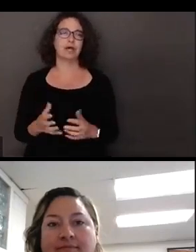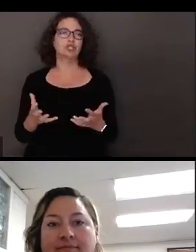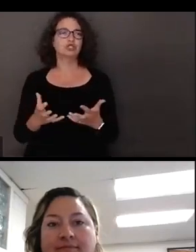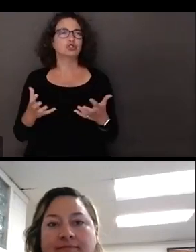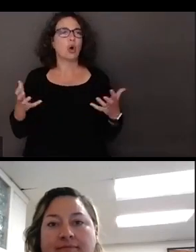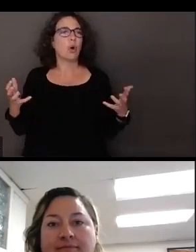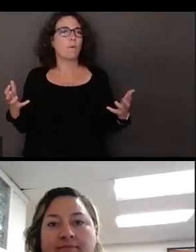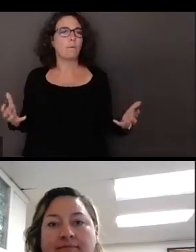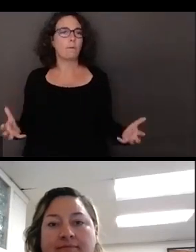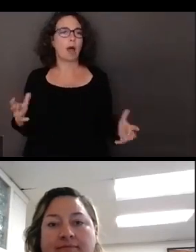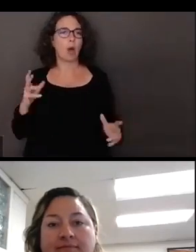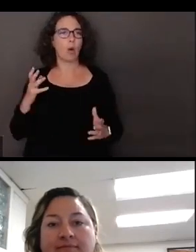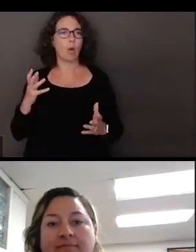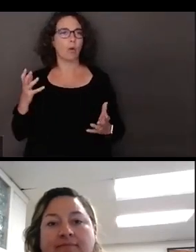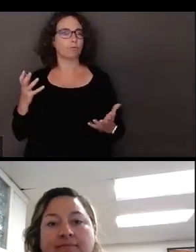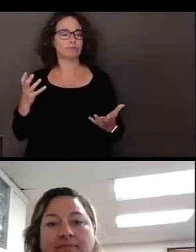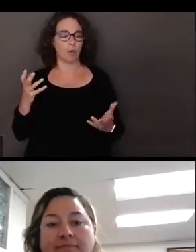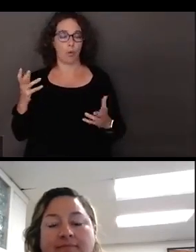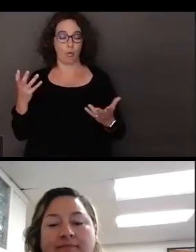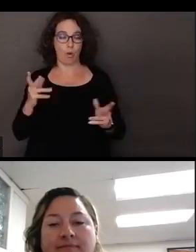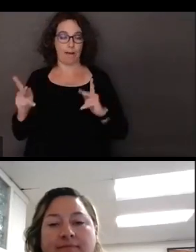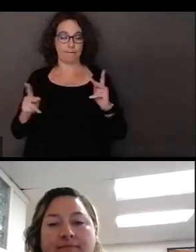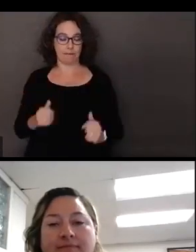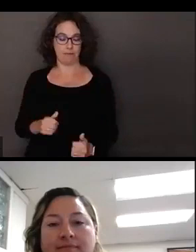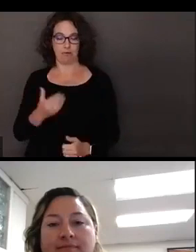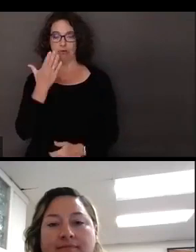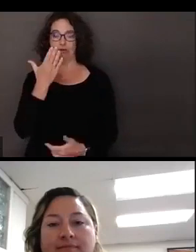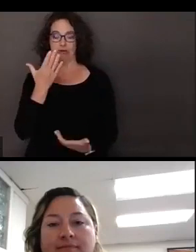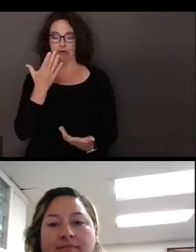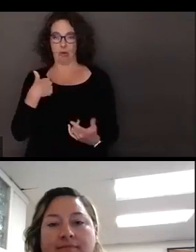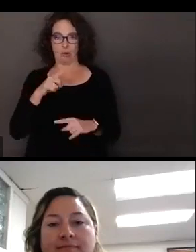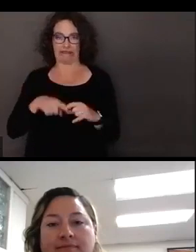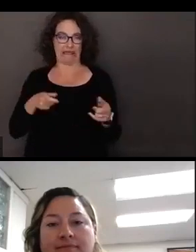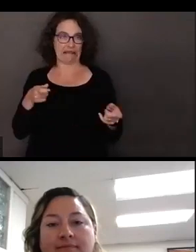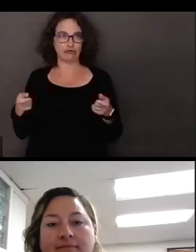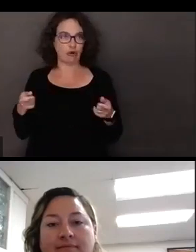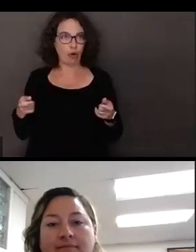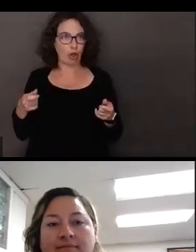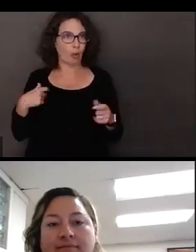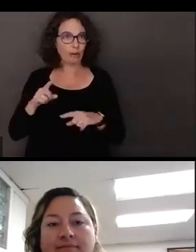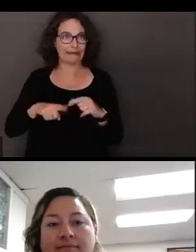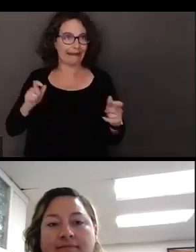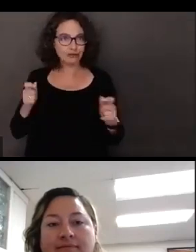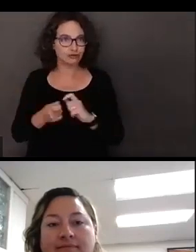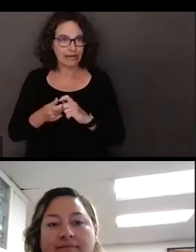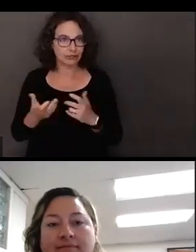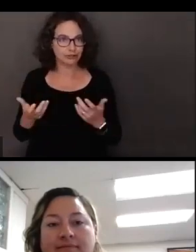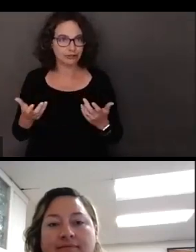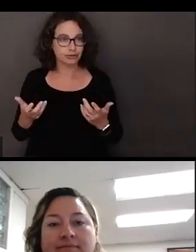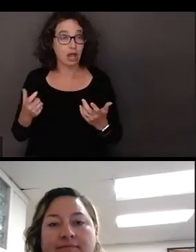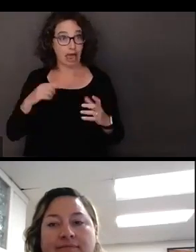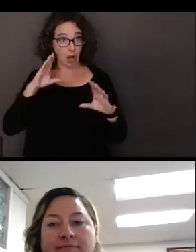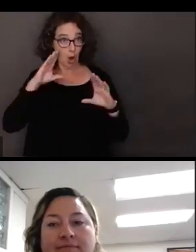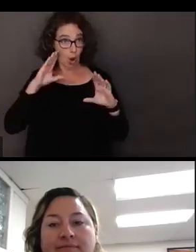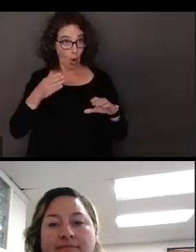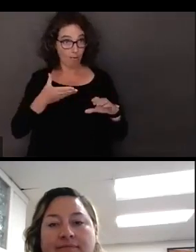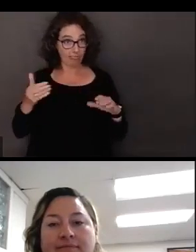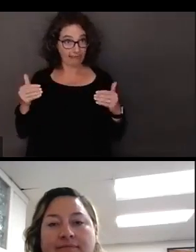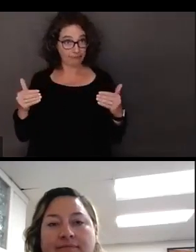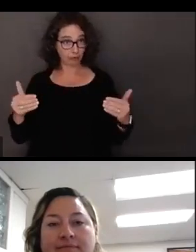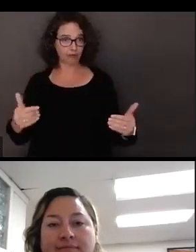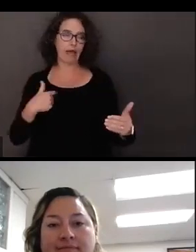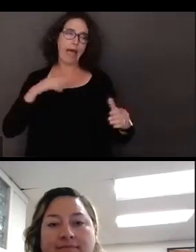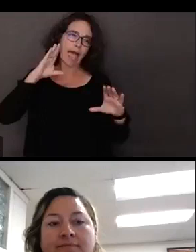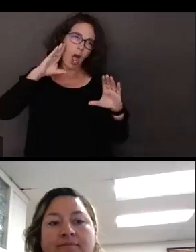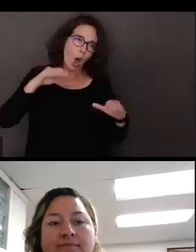what people face that are beyond their control, that we can't change those things. I hope that as, you know, things go forward, there are better policies, there's